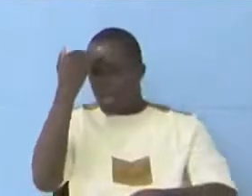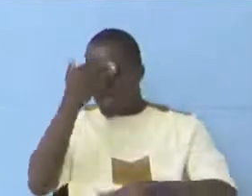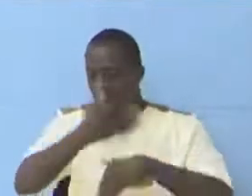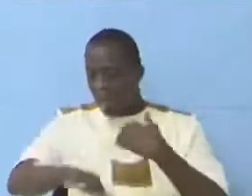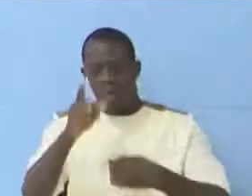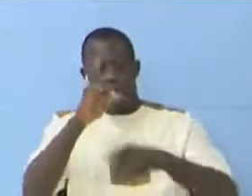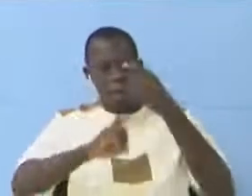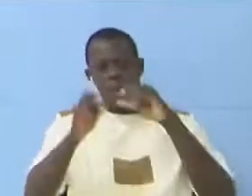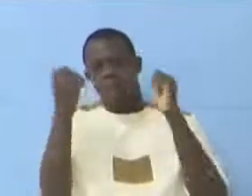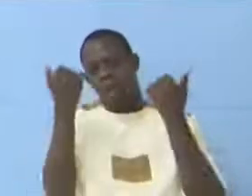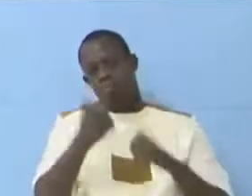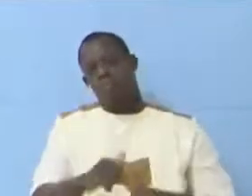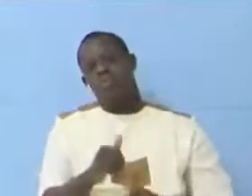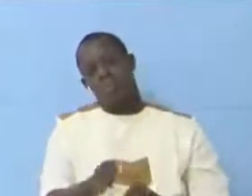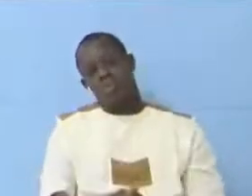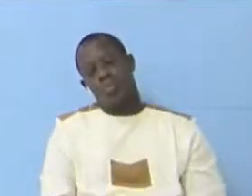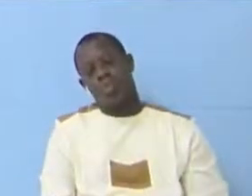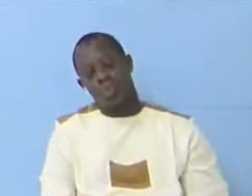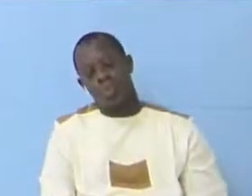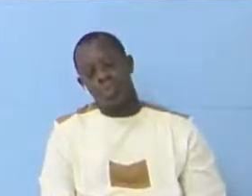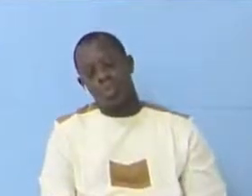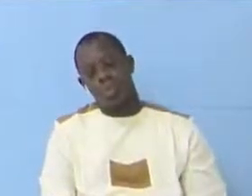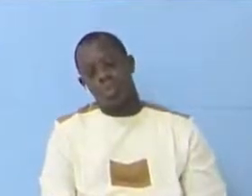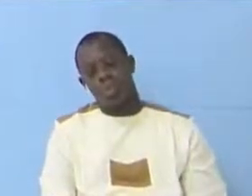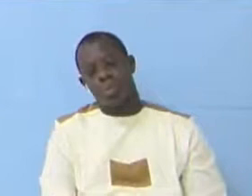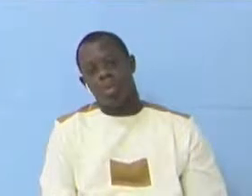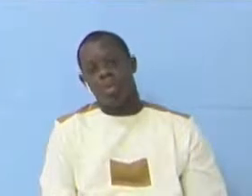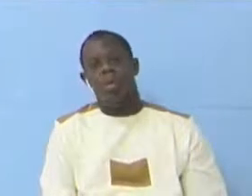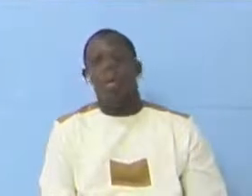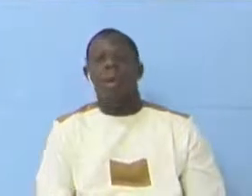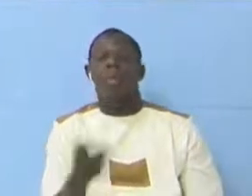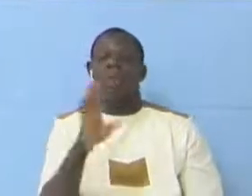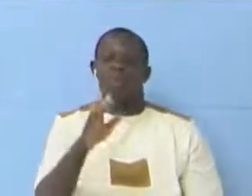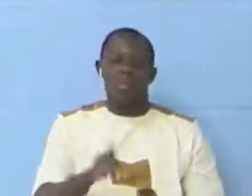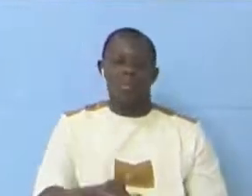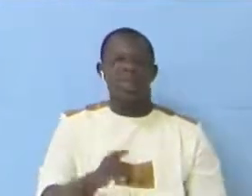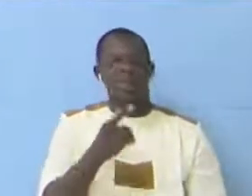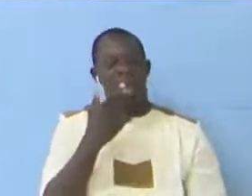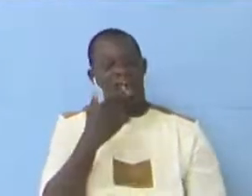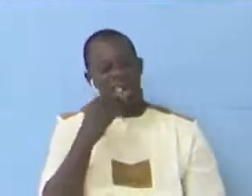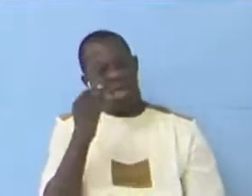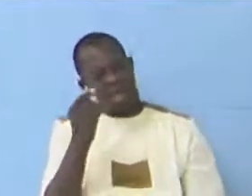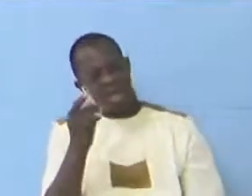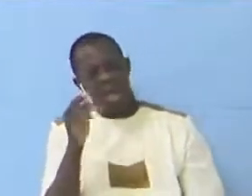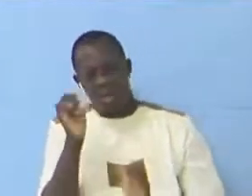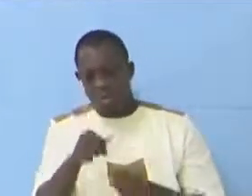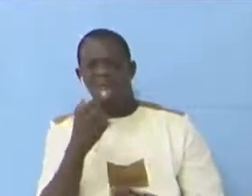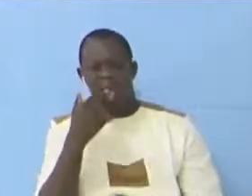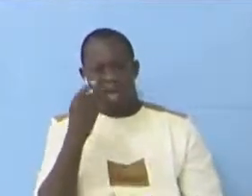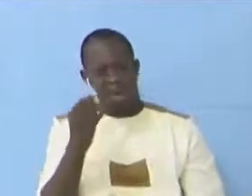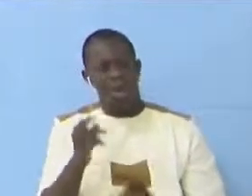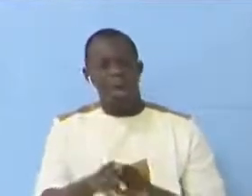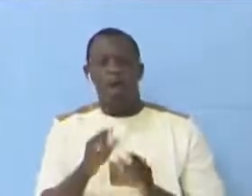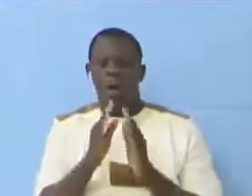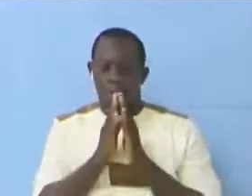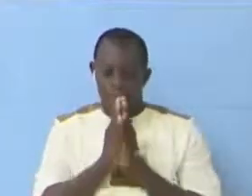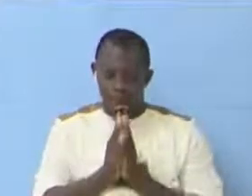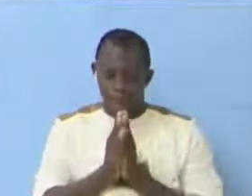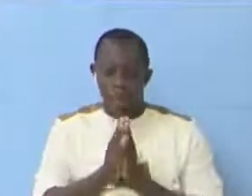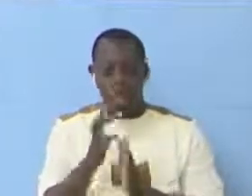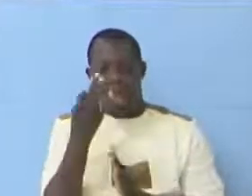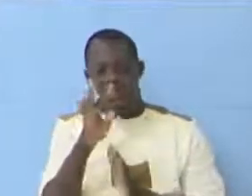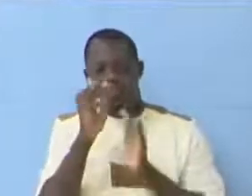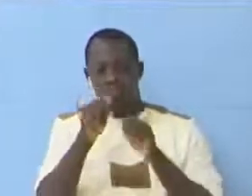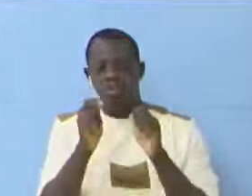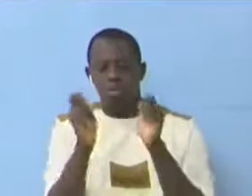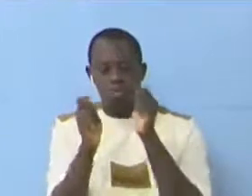May it never happen again. xëj na du rëccu waaye mun naa doon rëccu waaye ñu ngi ñaan suñ mënoon a wécc